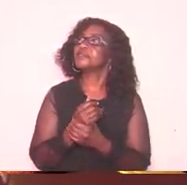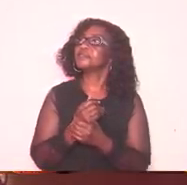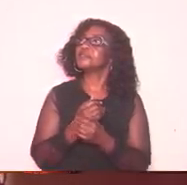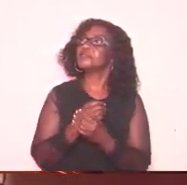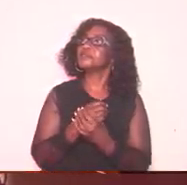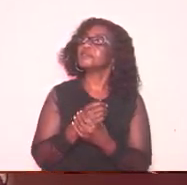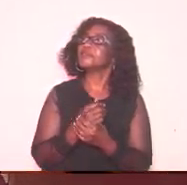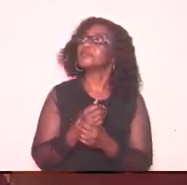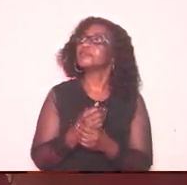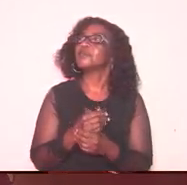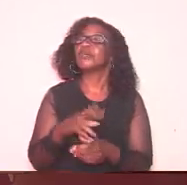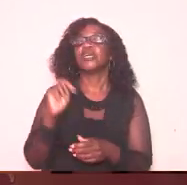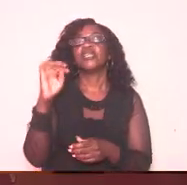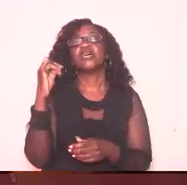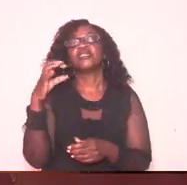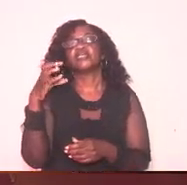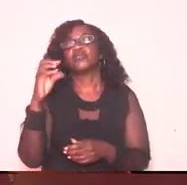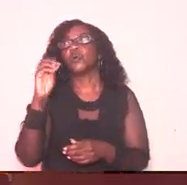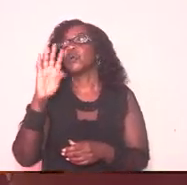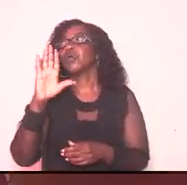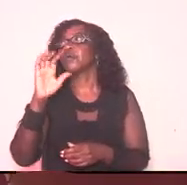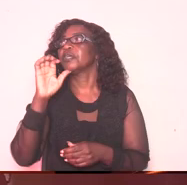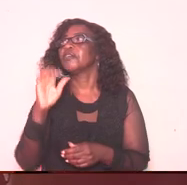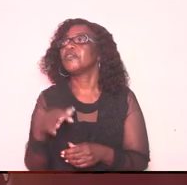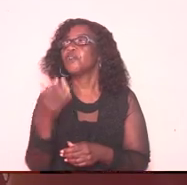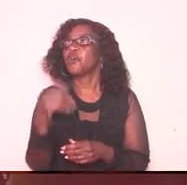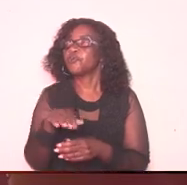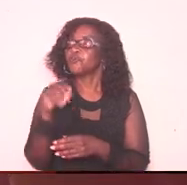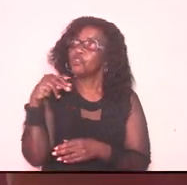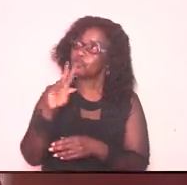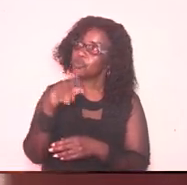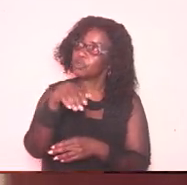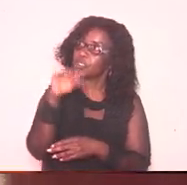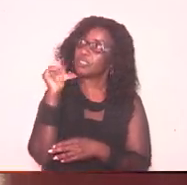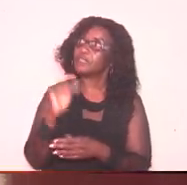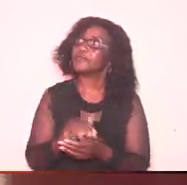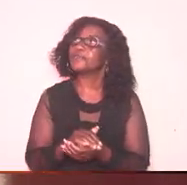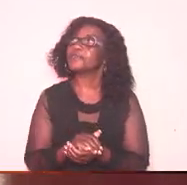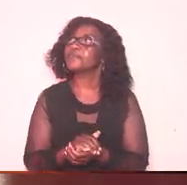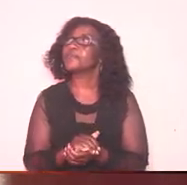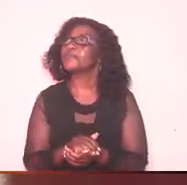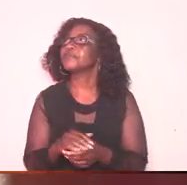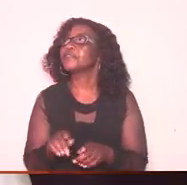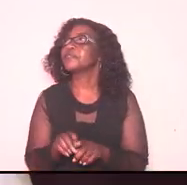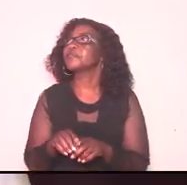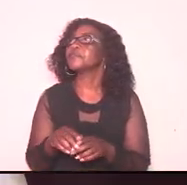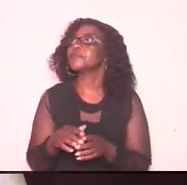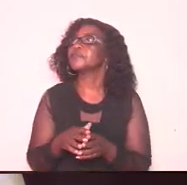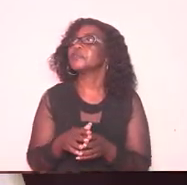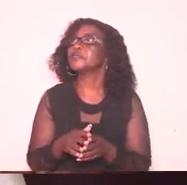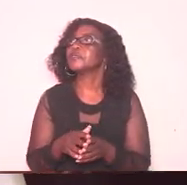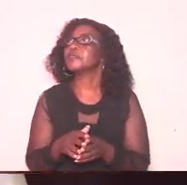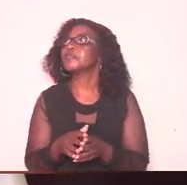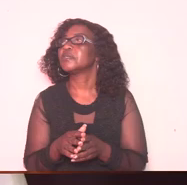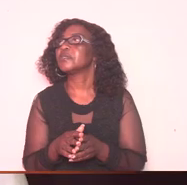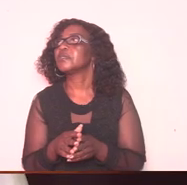Nicole. Third podium. Nicole Mashore, University of Zimbabwe. Koslet Nkala, University of Zimbabwe. Mary